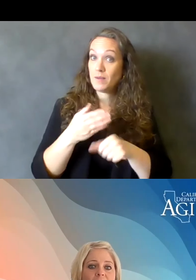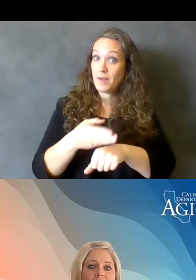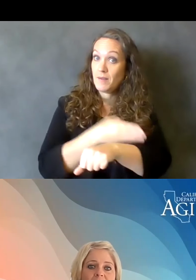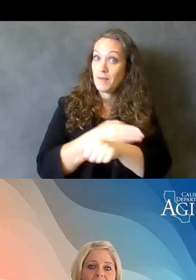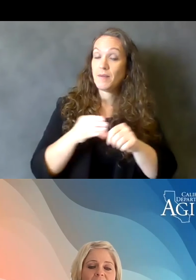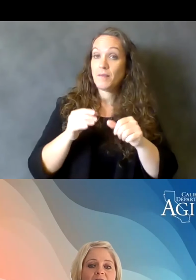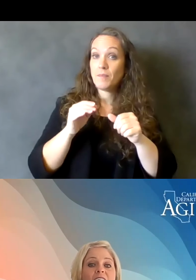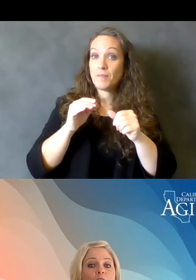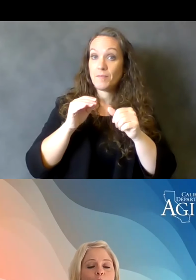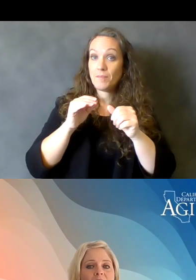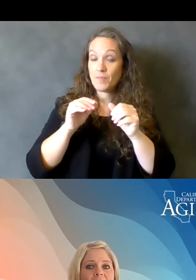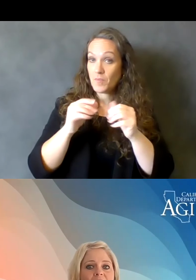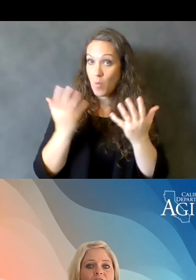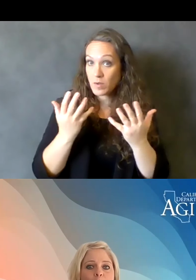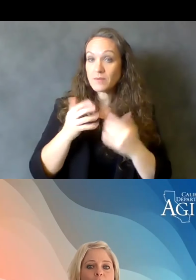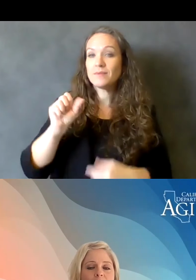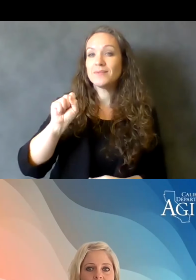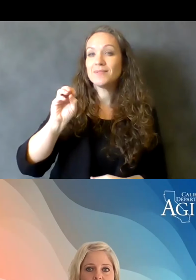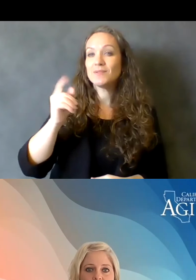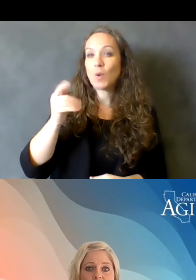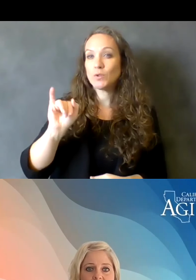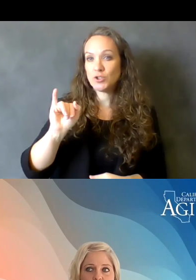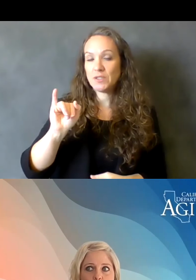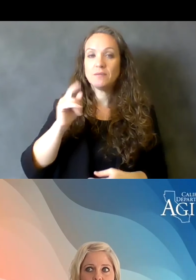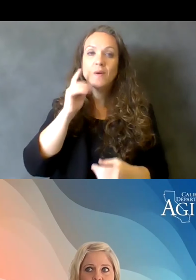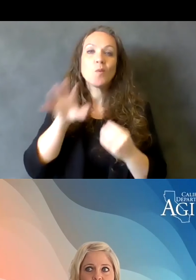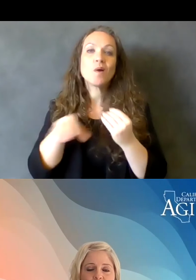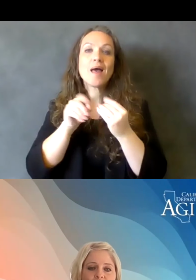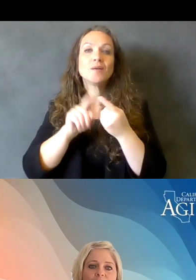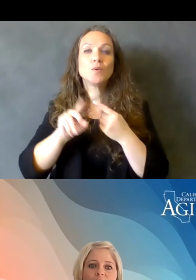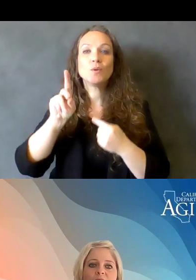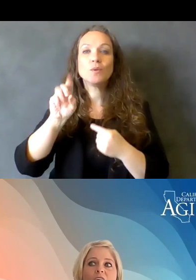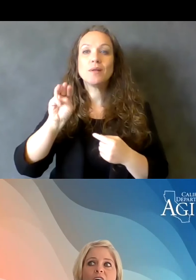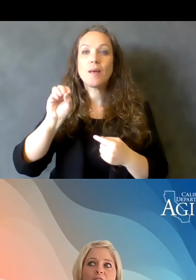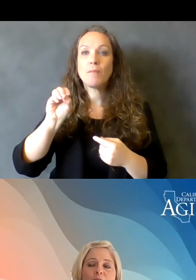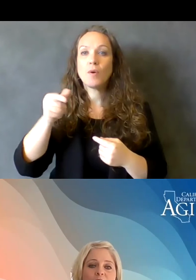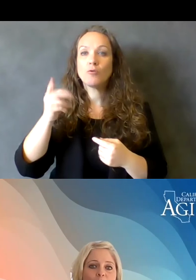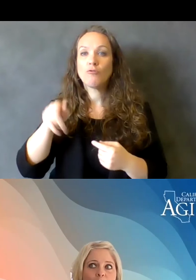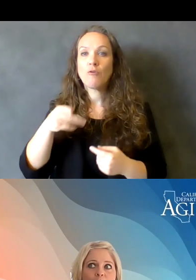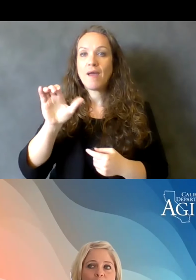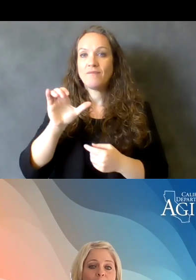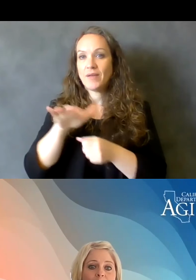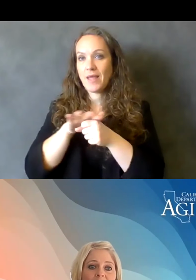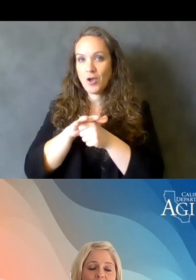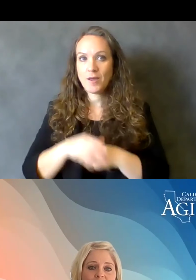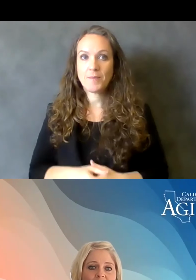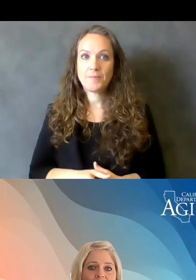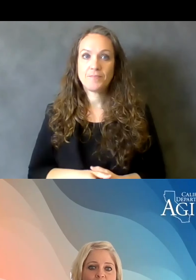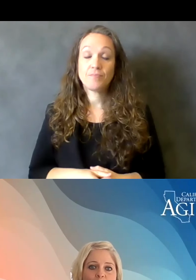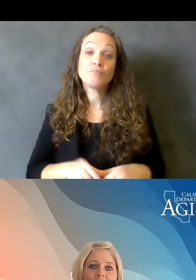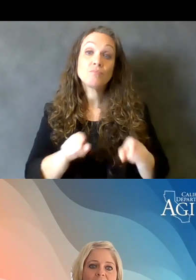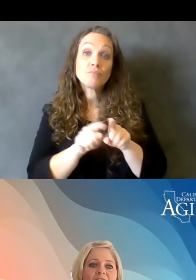gender identity data. It will be added to the demographic section of the dashboard. Also